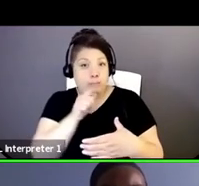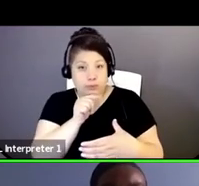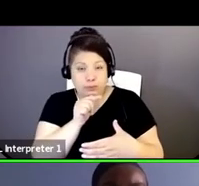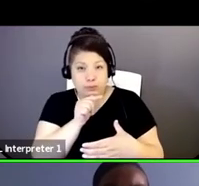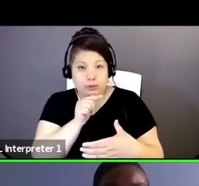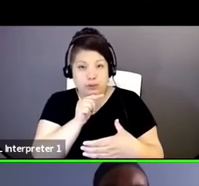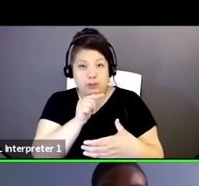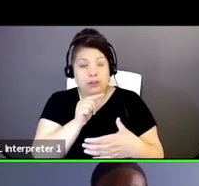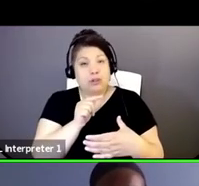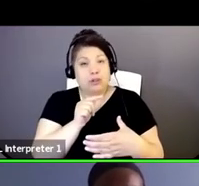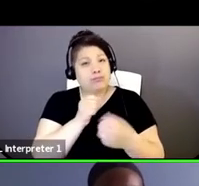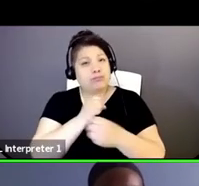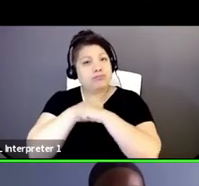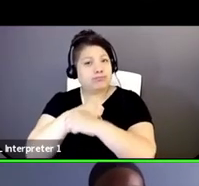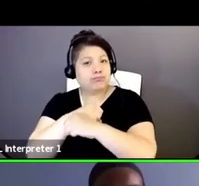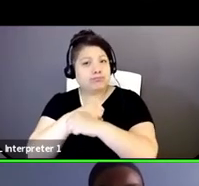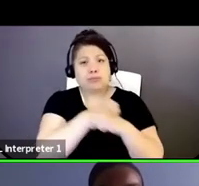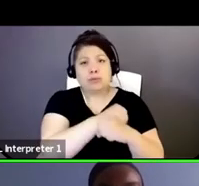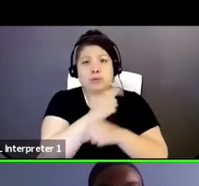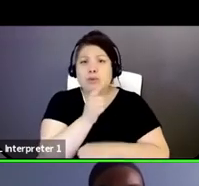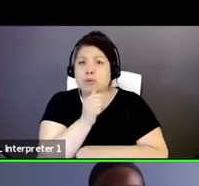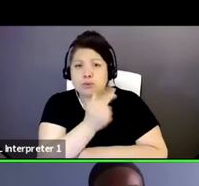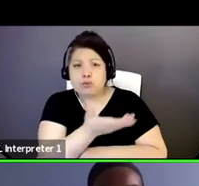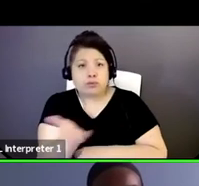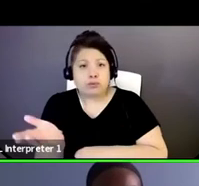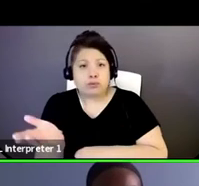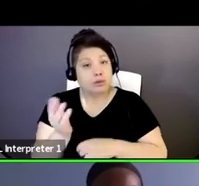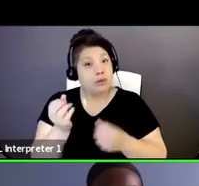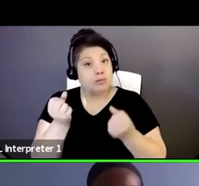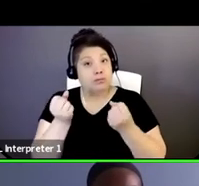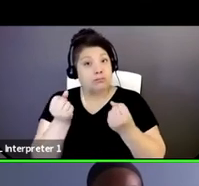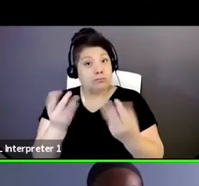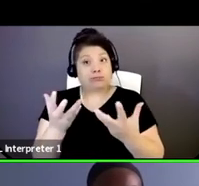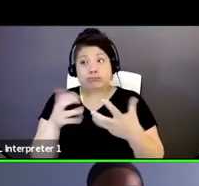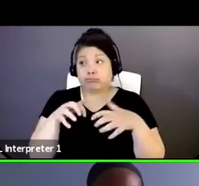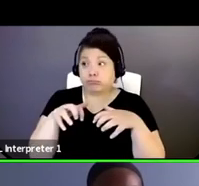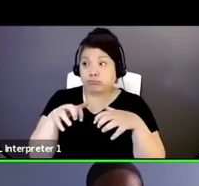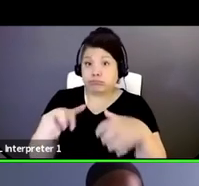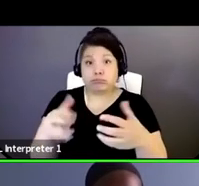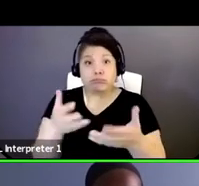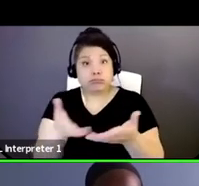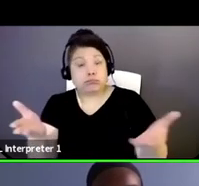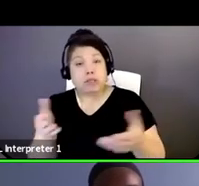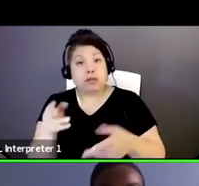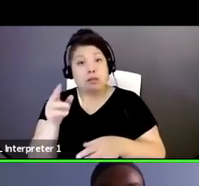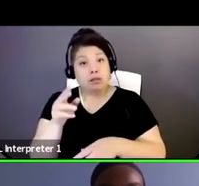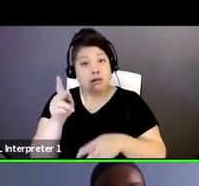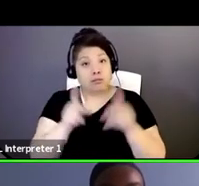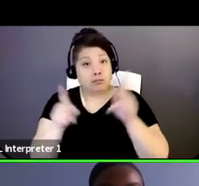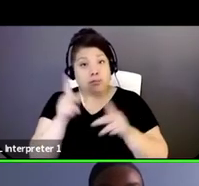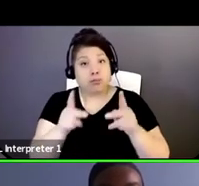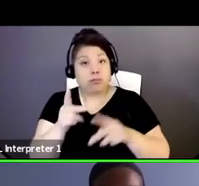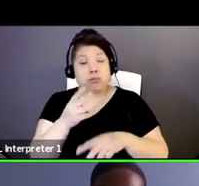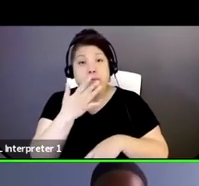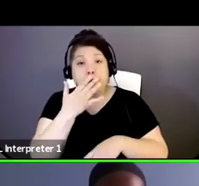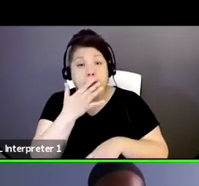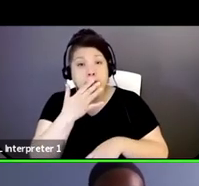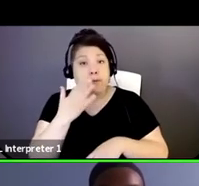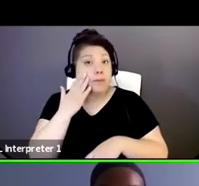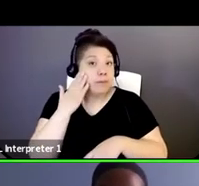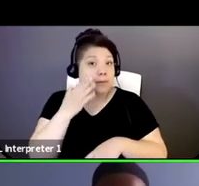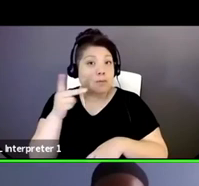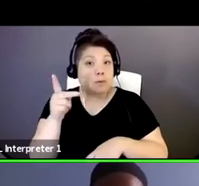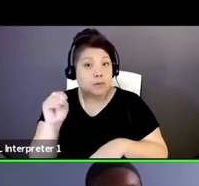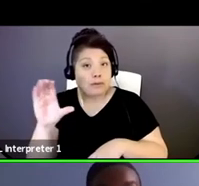who we're trying to protect here. I mean, the majority of people of color in Ottawa have been at one point